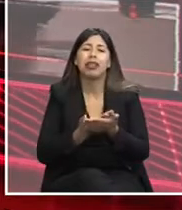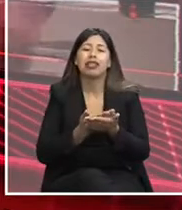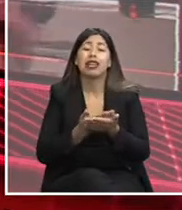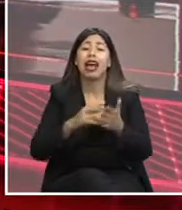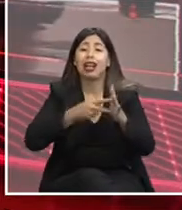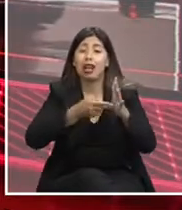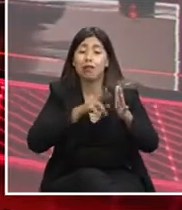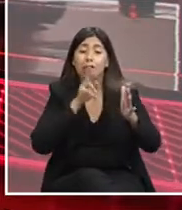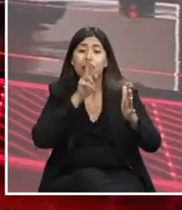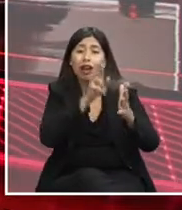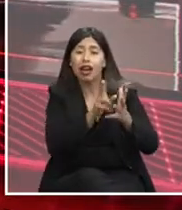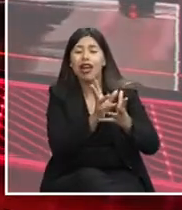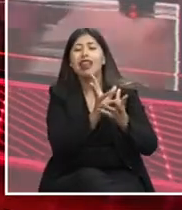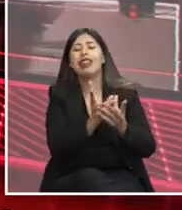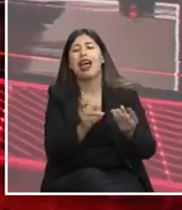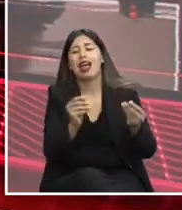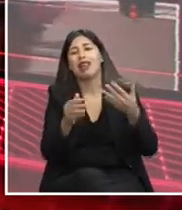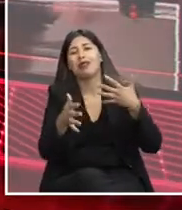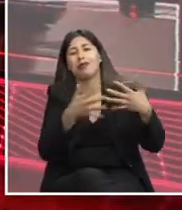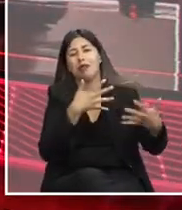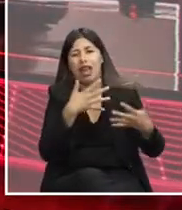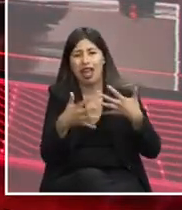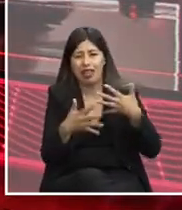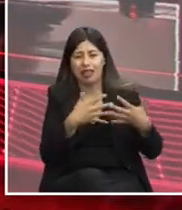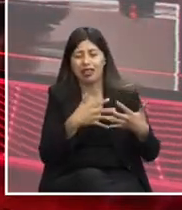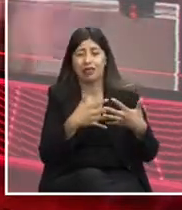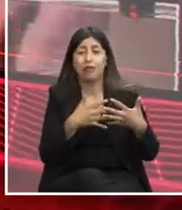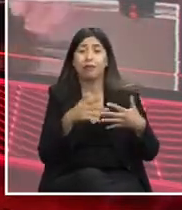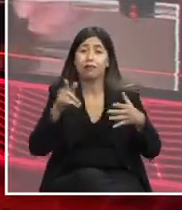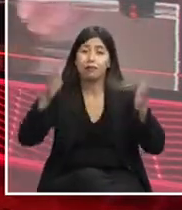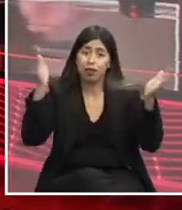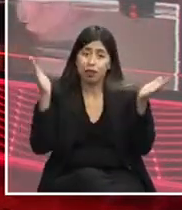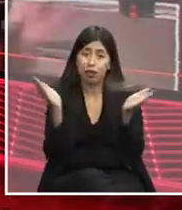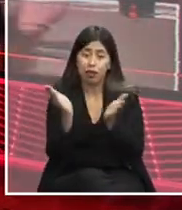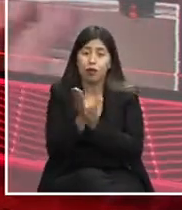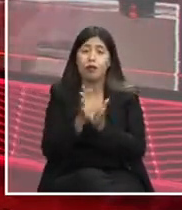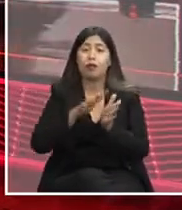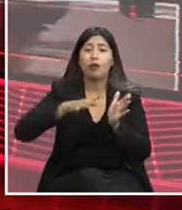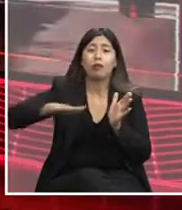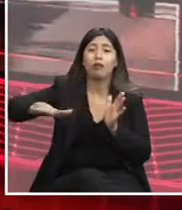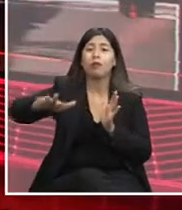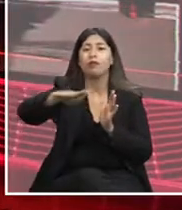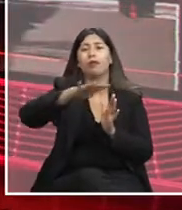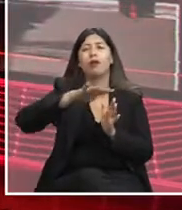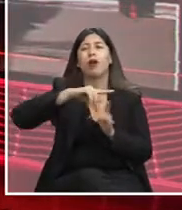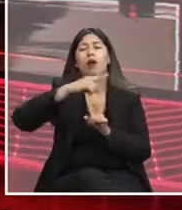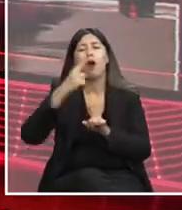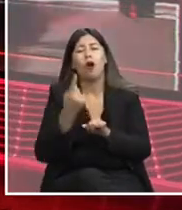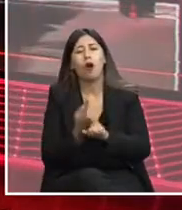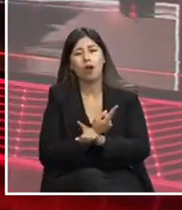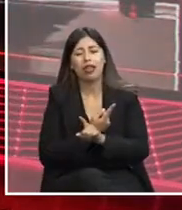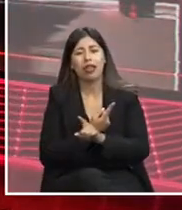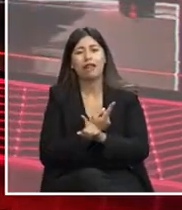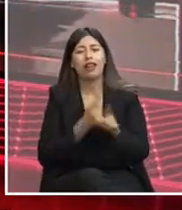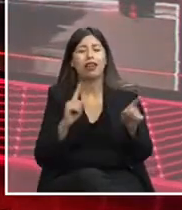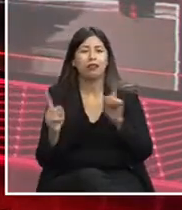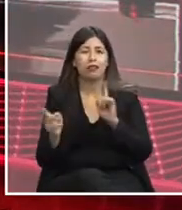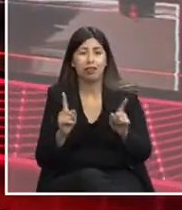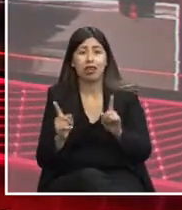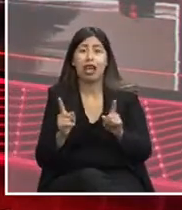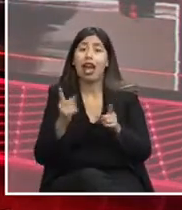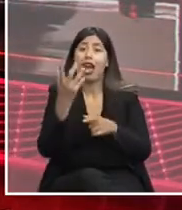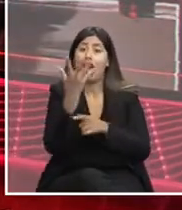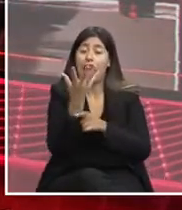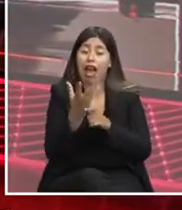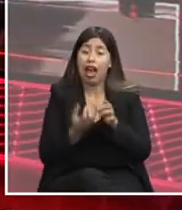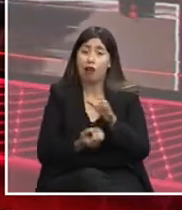the water through the wetlands. We plant the plants, they take up the metals from the water. We have some lime in there to reduce the acidity,